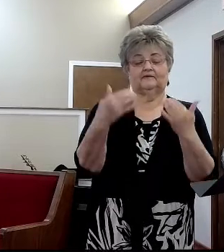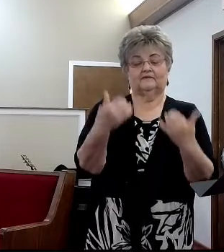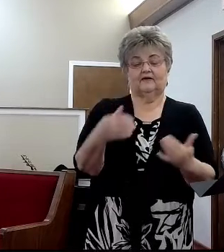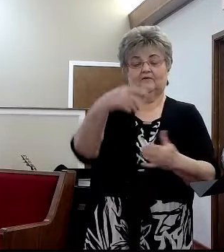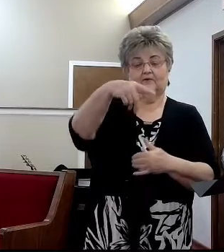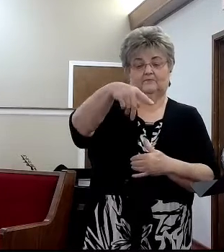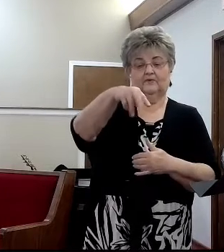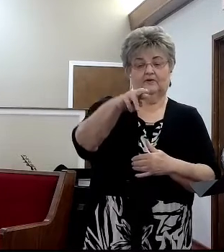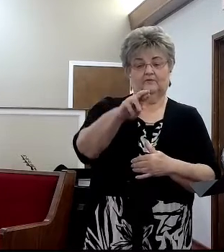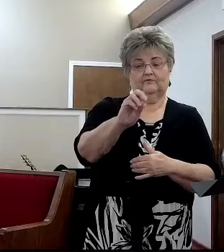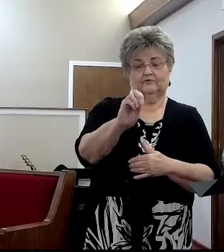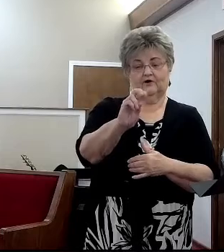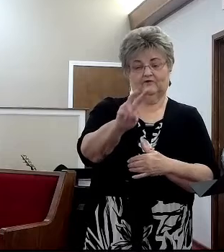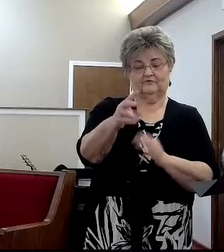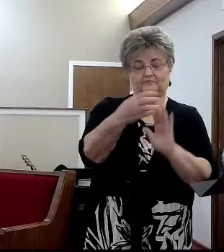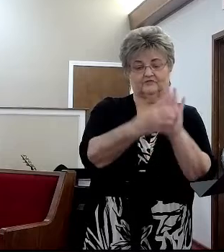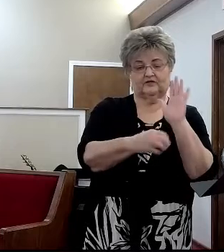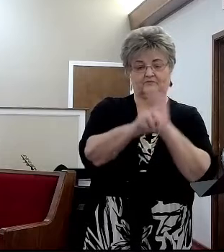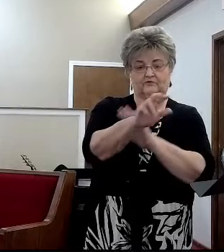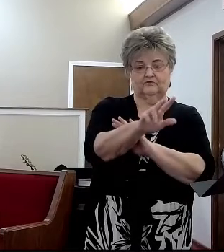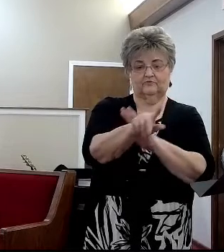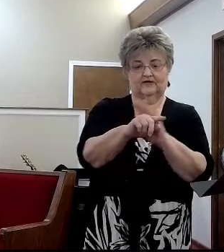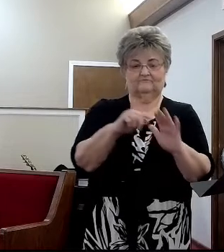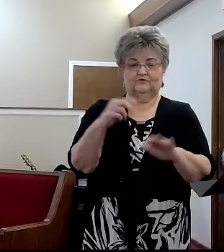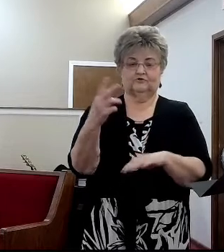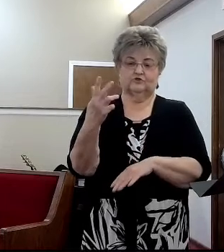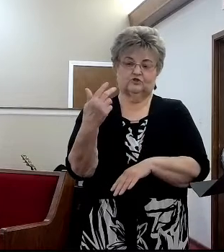Proverbs 3:13.